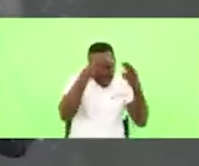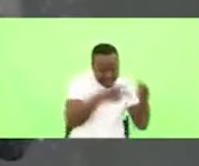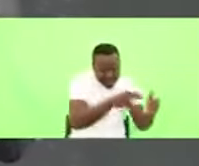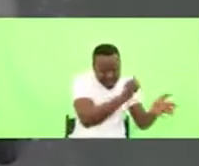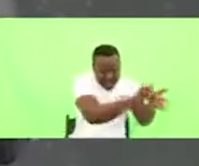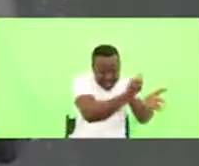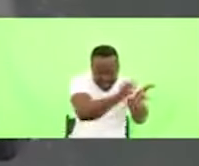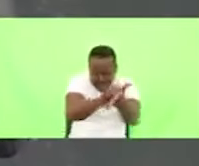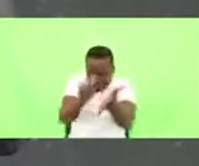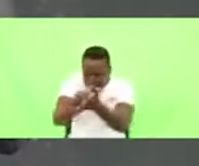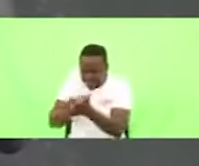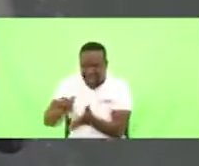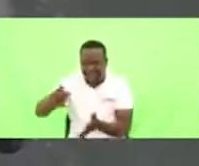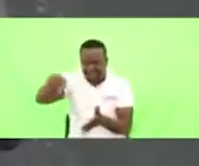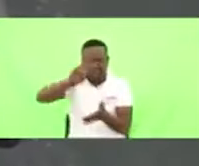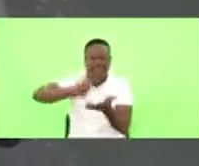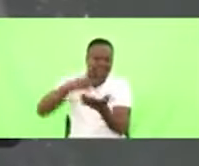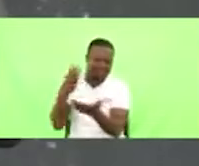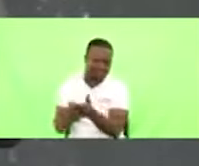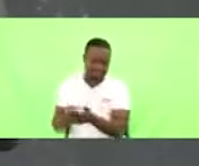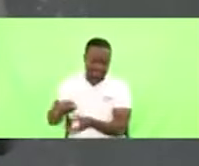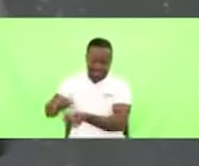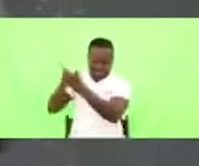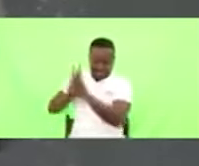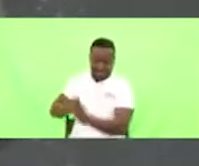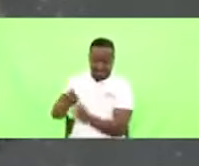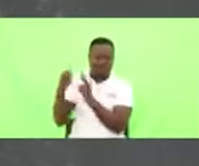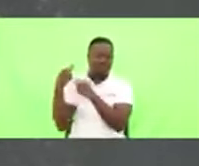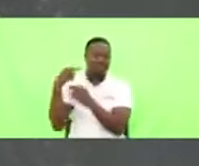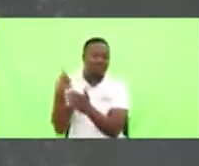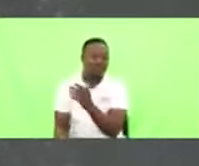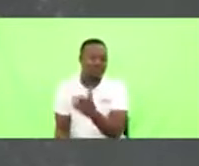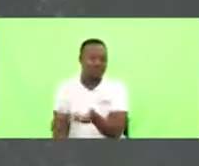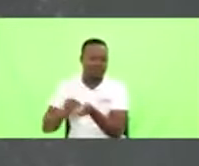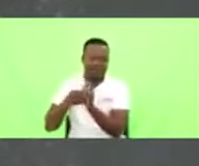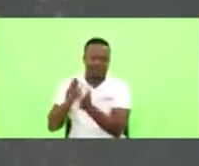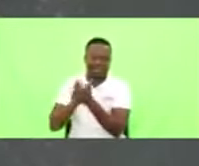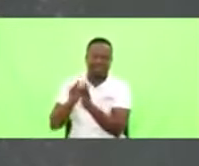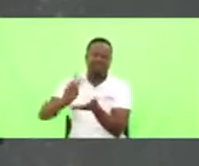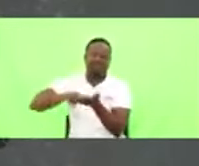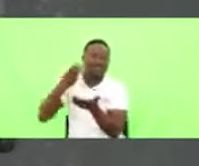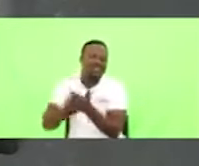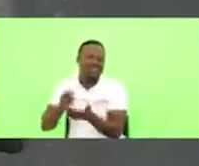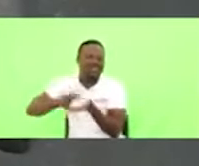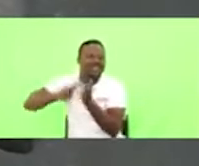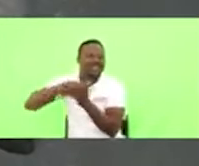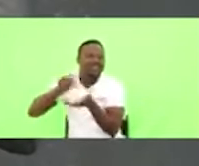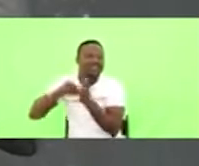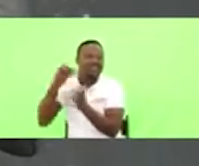The disciples' primary role were to be witnesses.